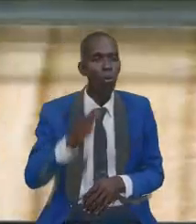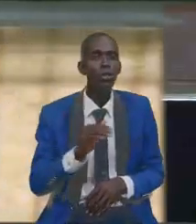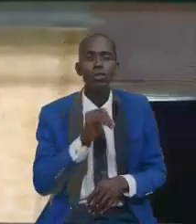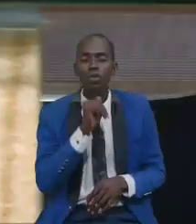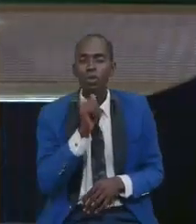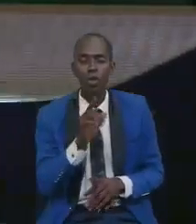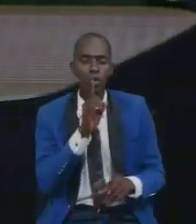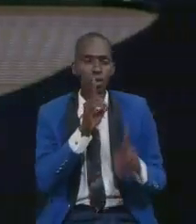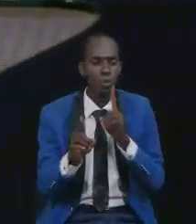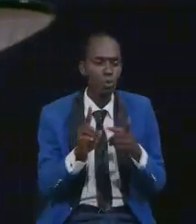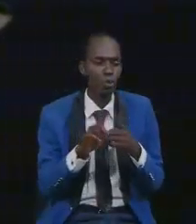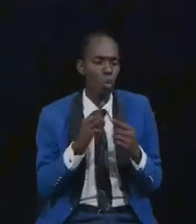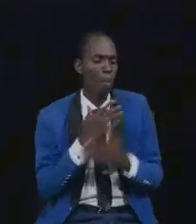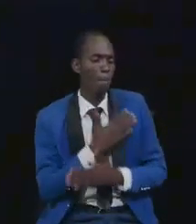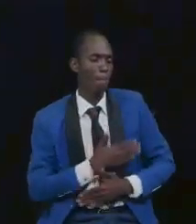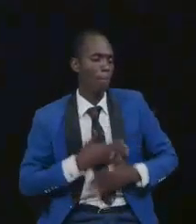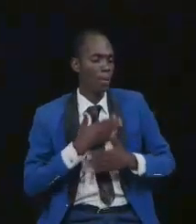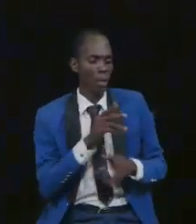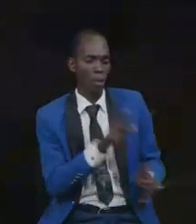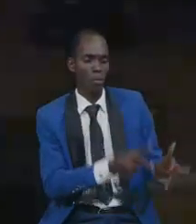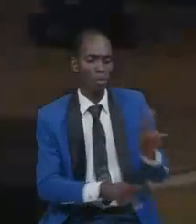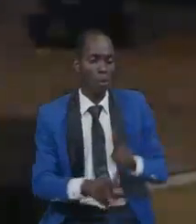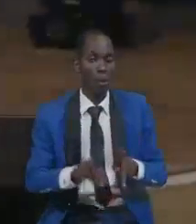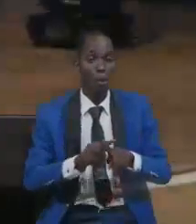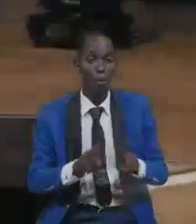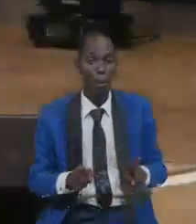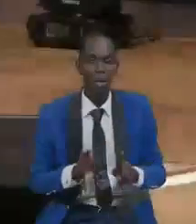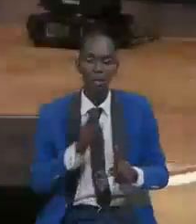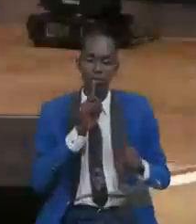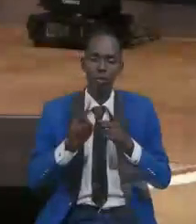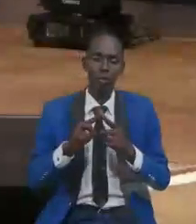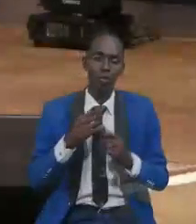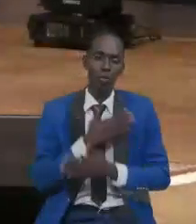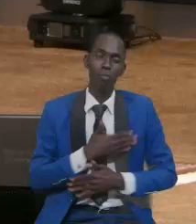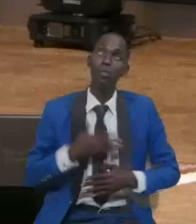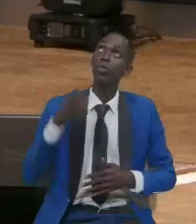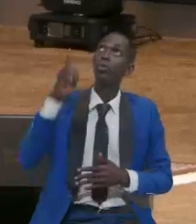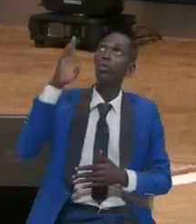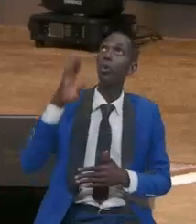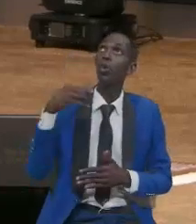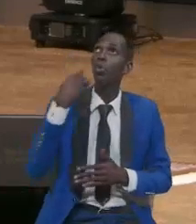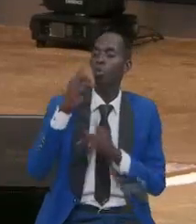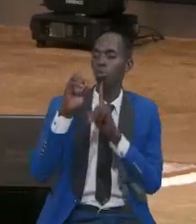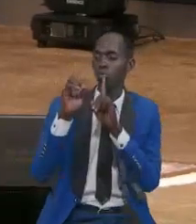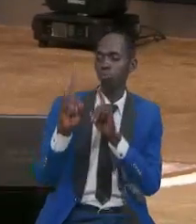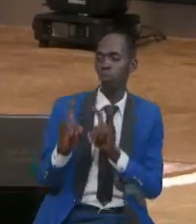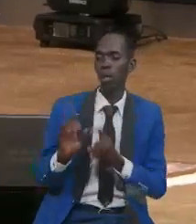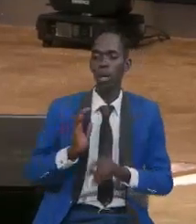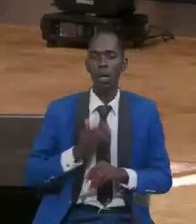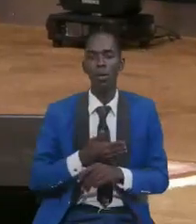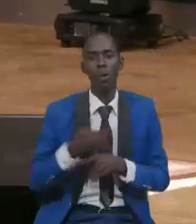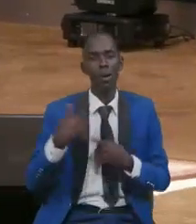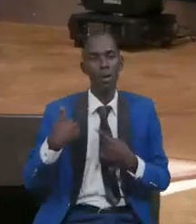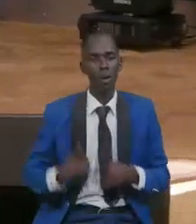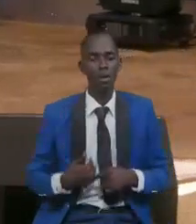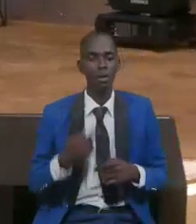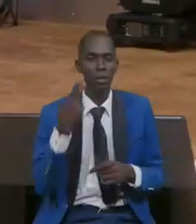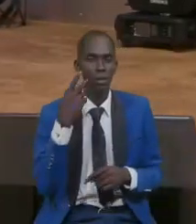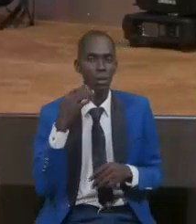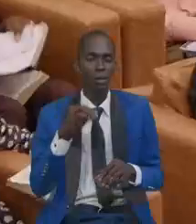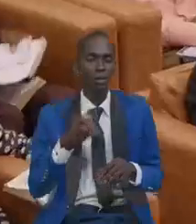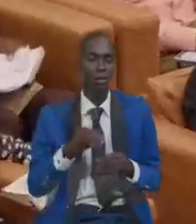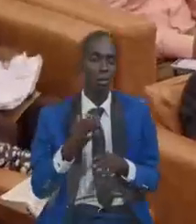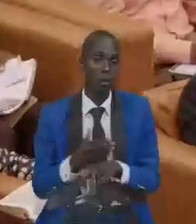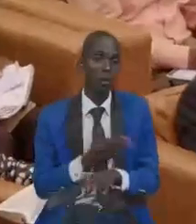but pleasing God, which trieth our hearts. Look at number 2 here. Number 2,